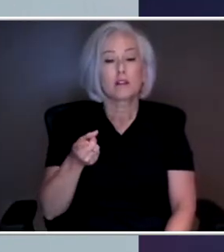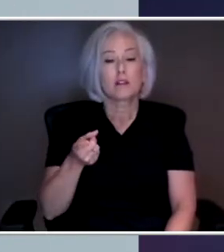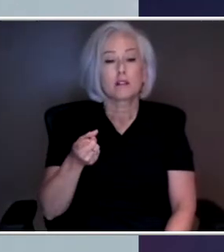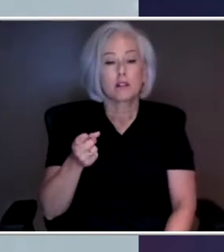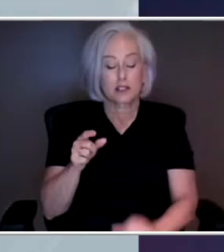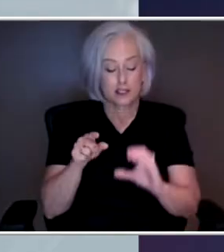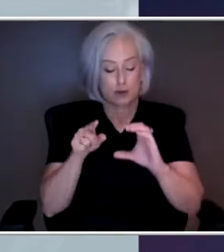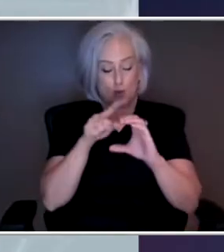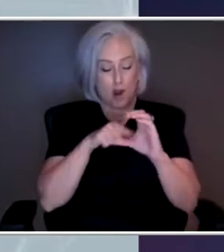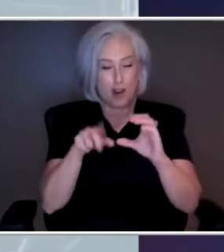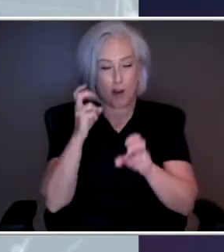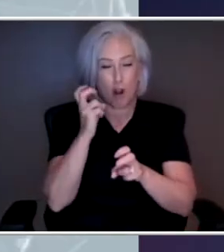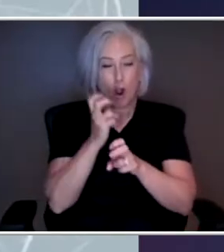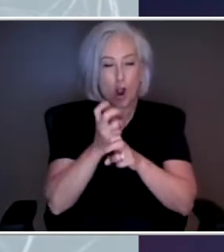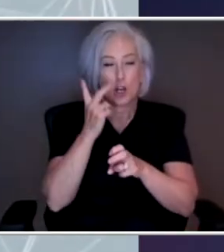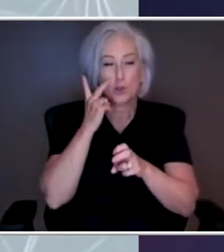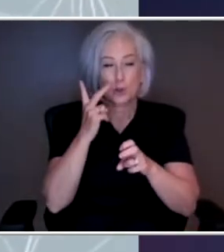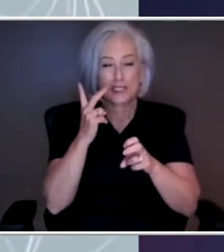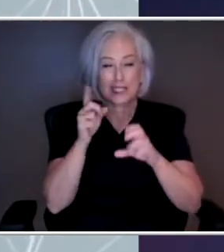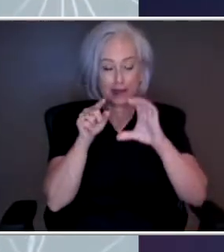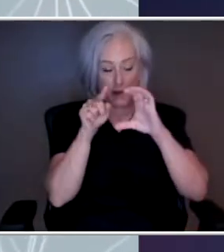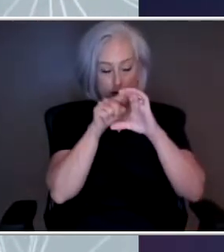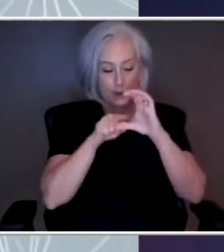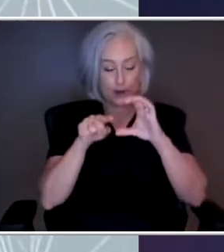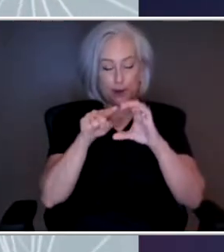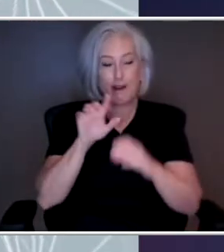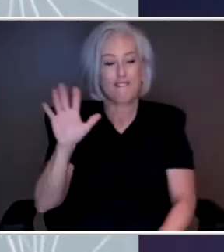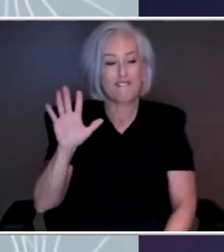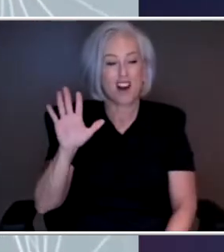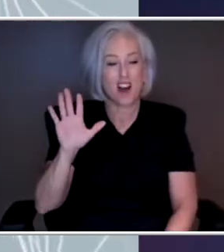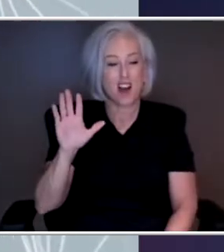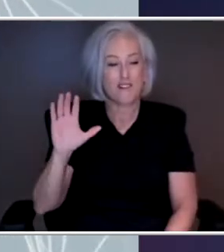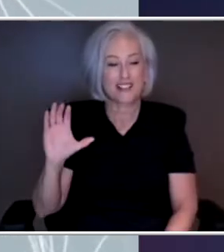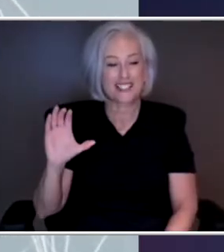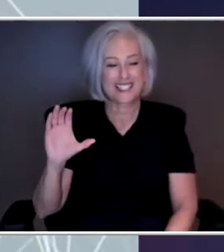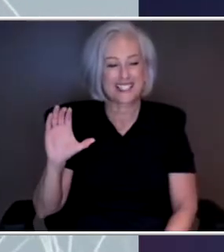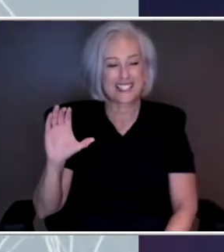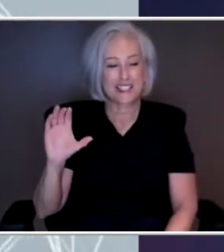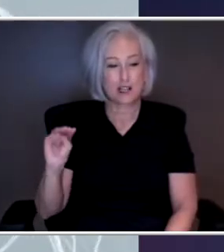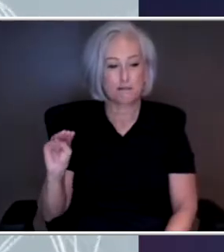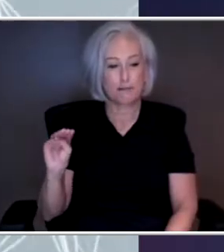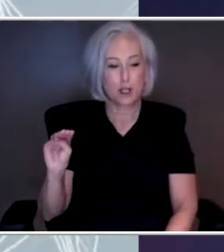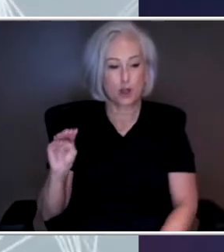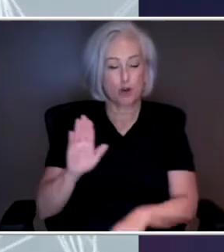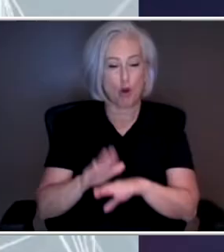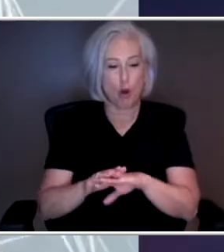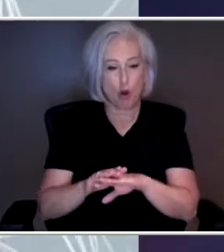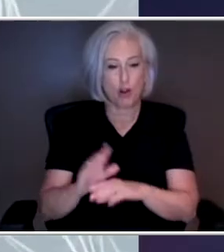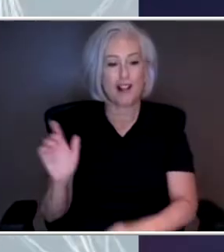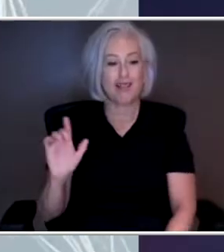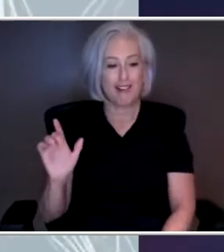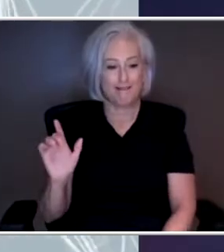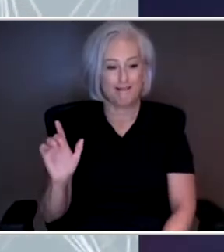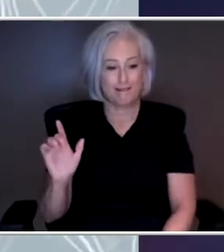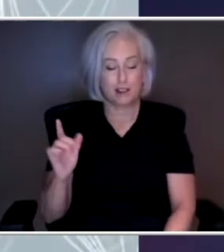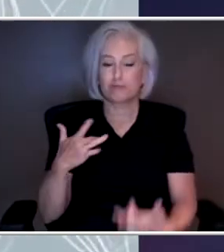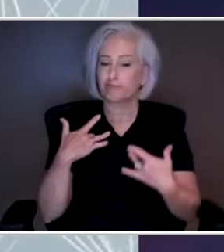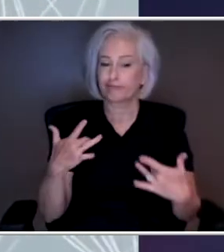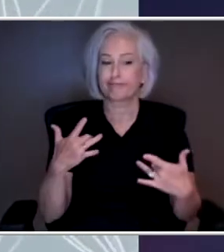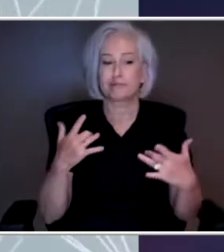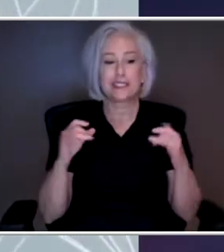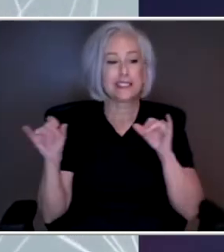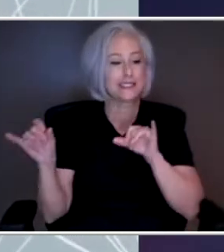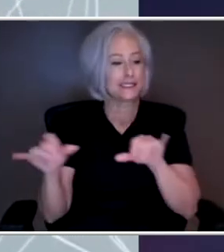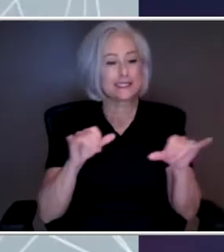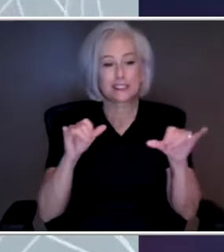see the measurements, but it's an almost 5-centimeter nodule on that left side. So that's a very common appearance for a thyroid